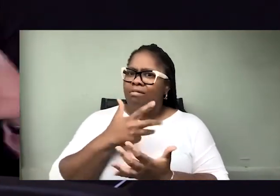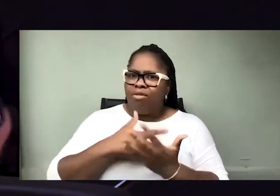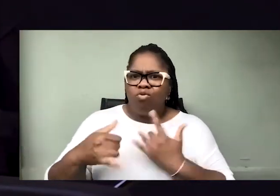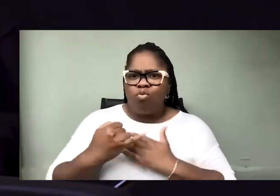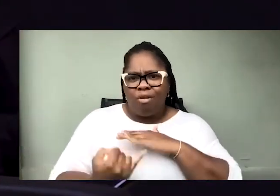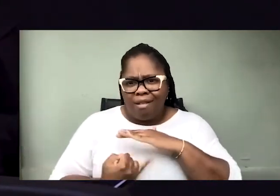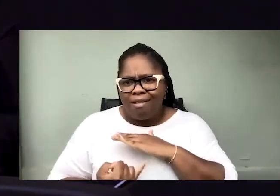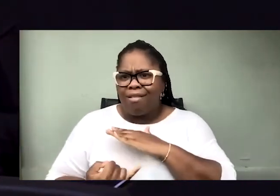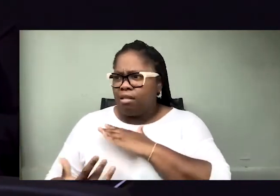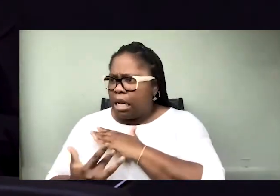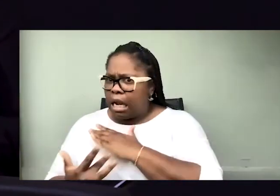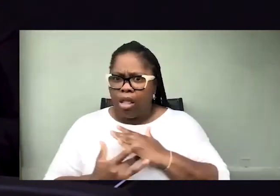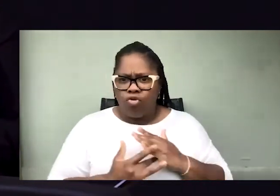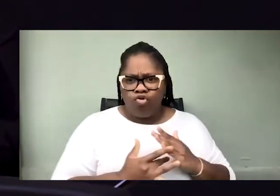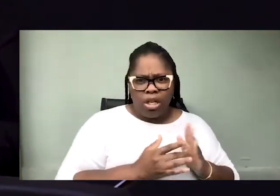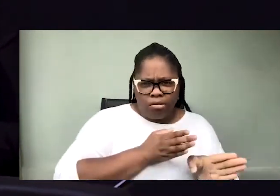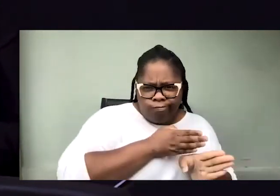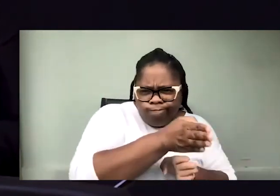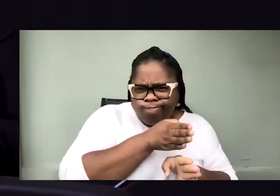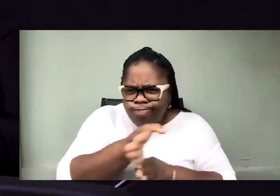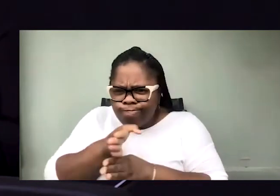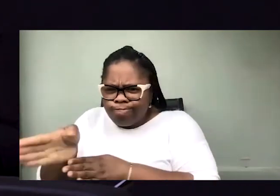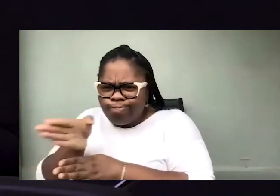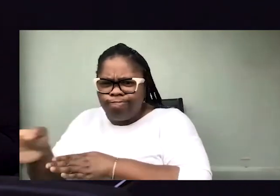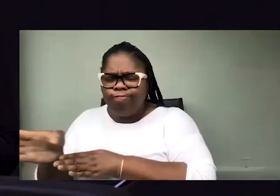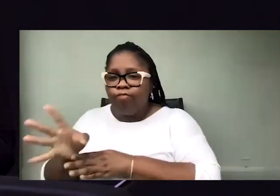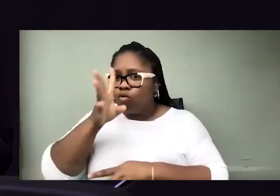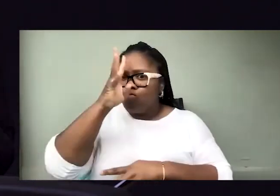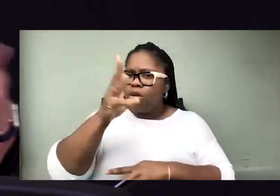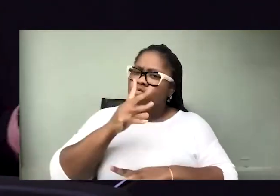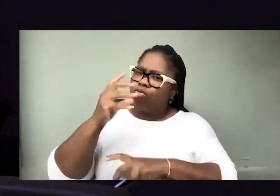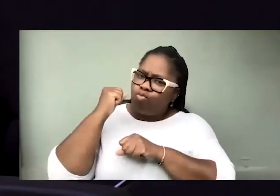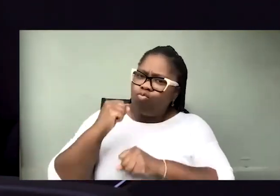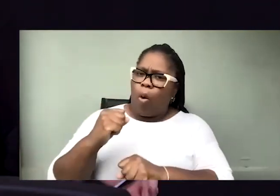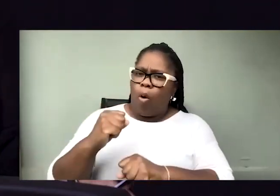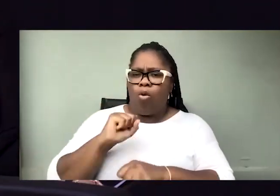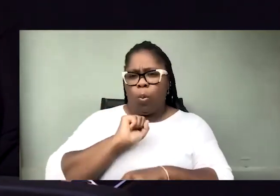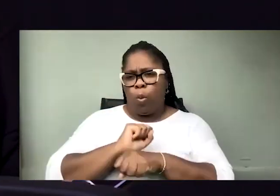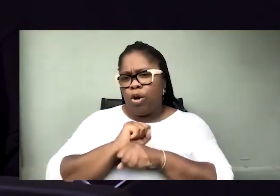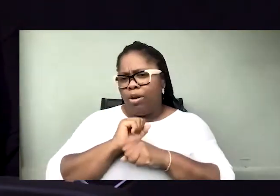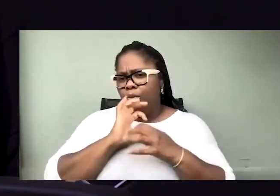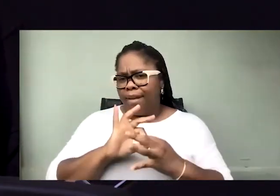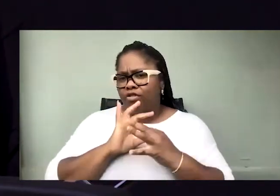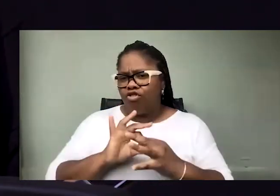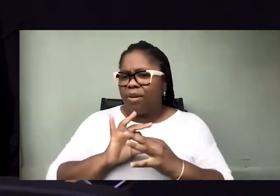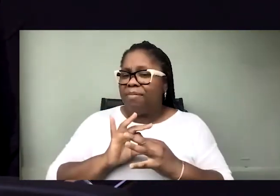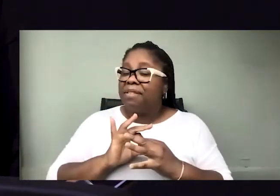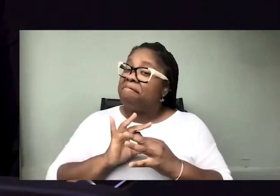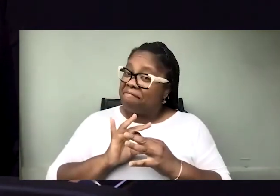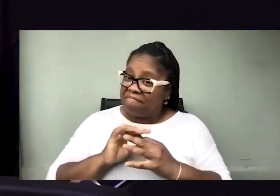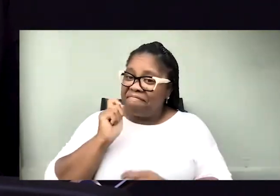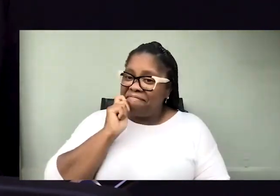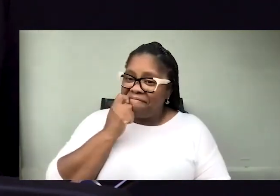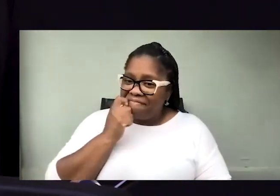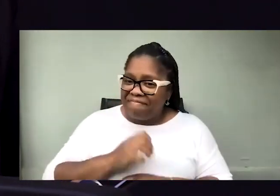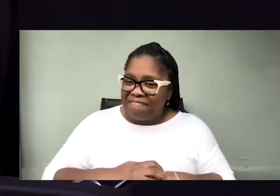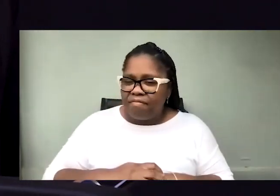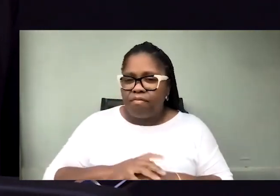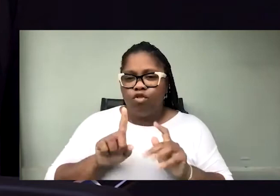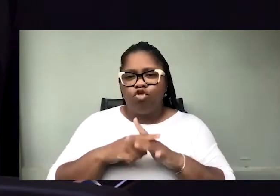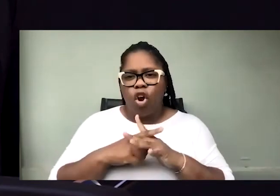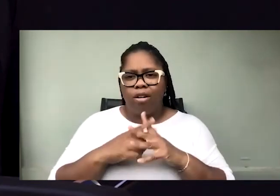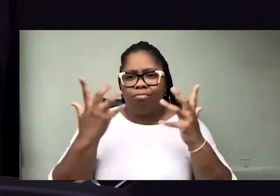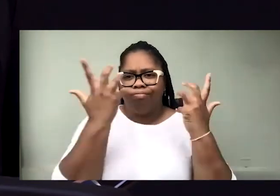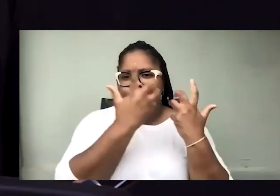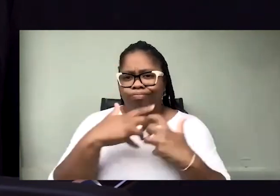create these really strong working relationships. And what was really neat about that was it all started to align with the